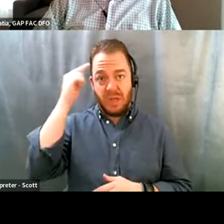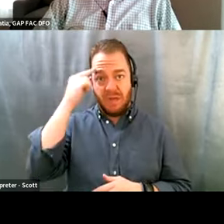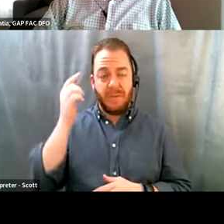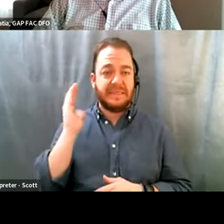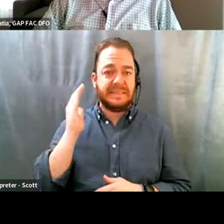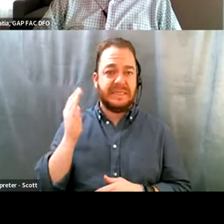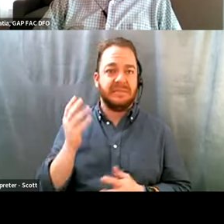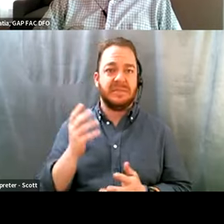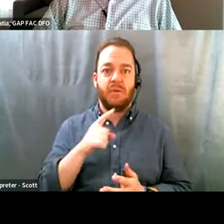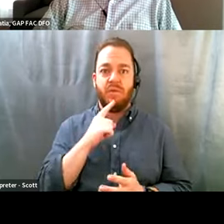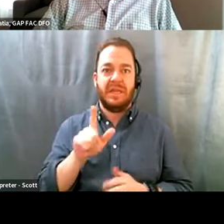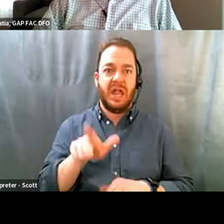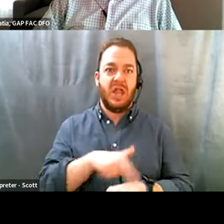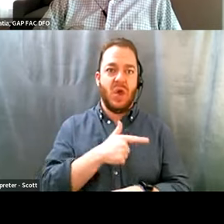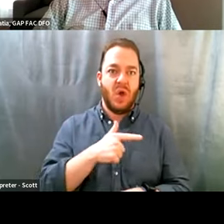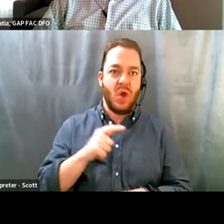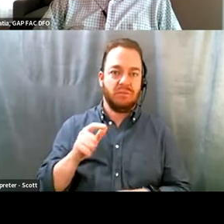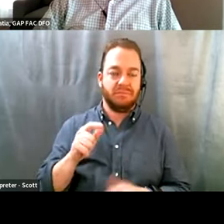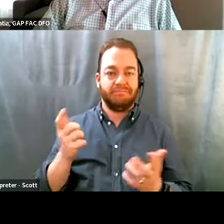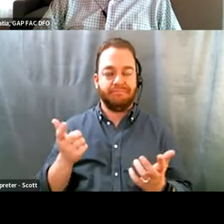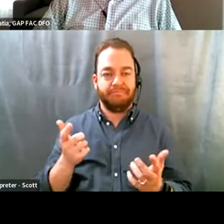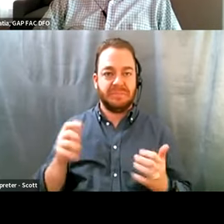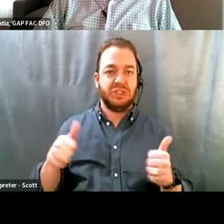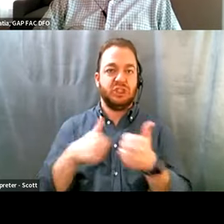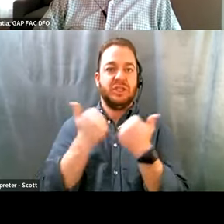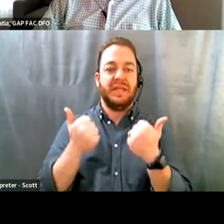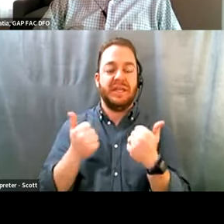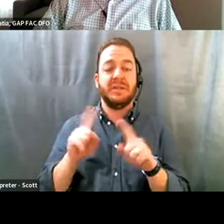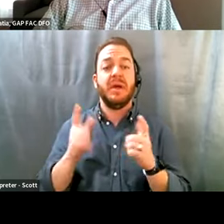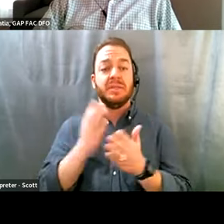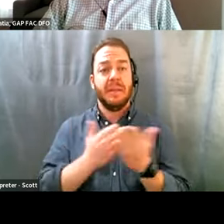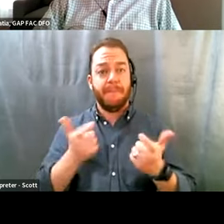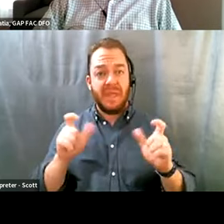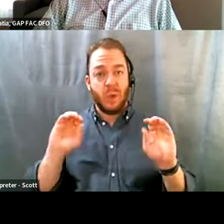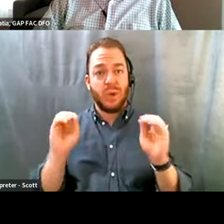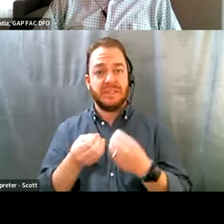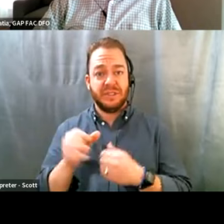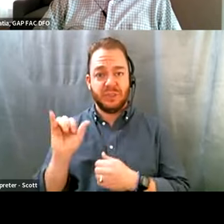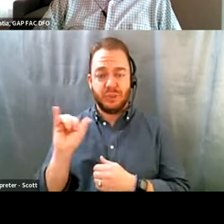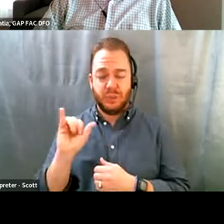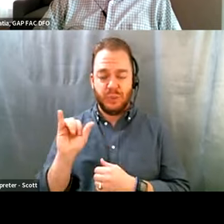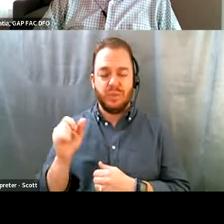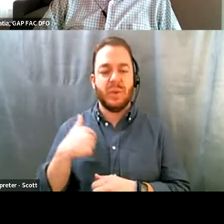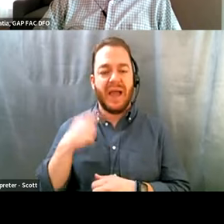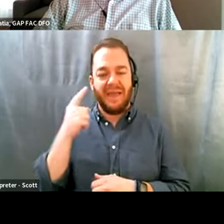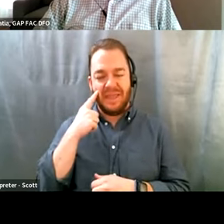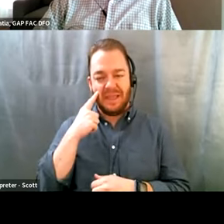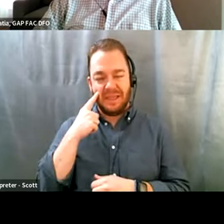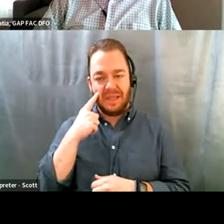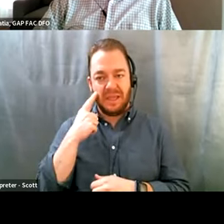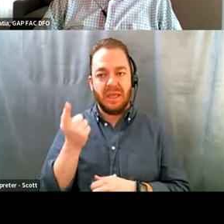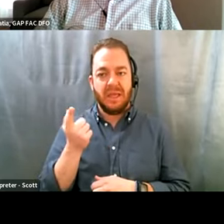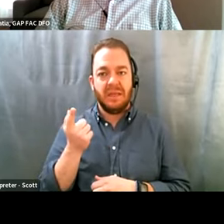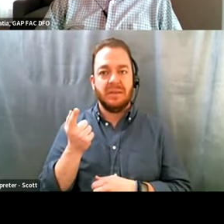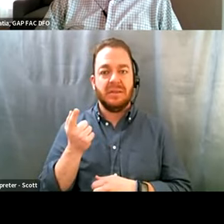like an awfully long reach, but so are some of the bigger organizations. And so I think, you know, tipping